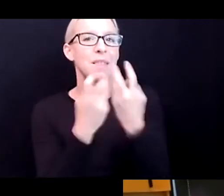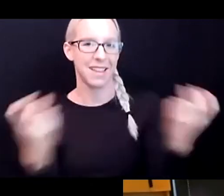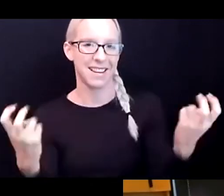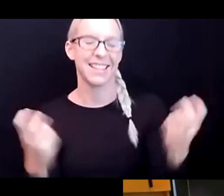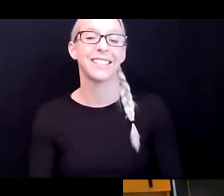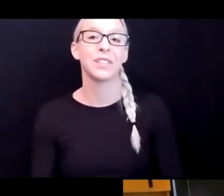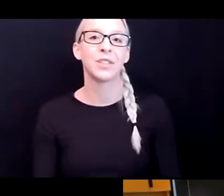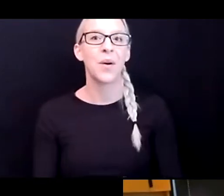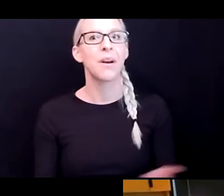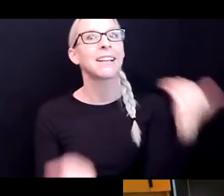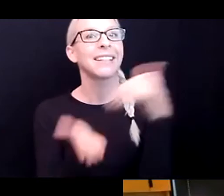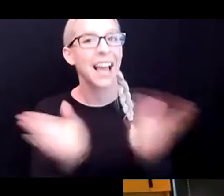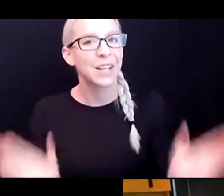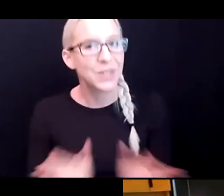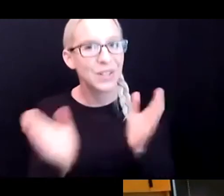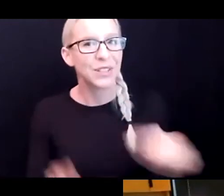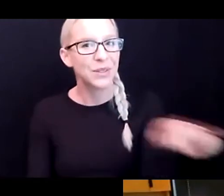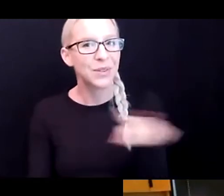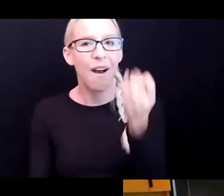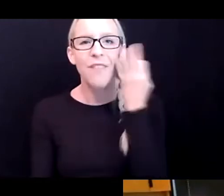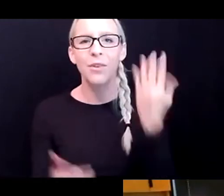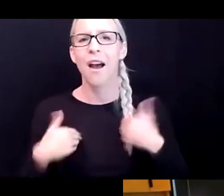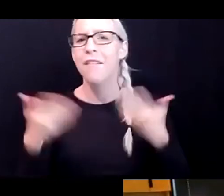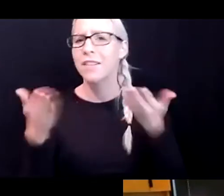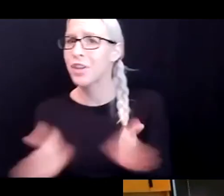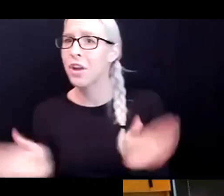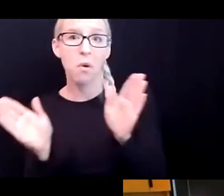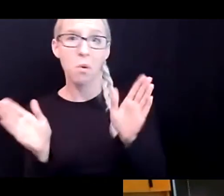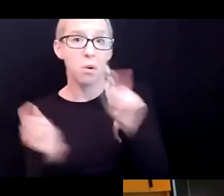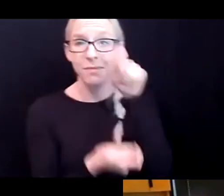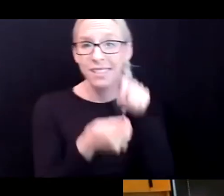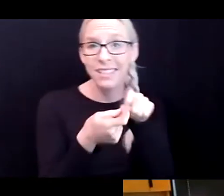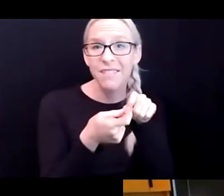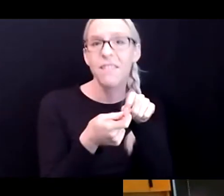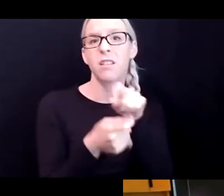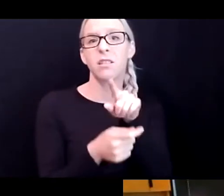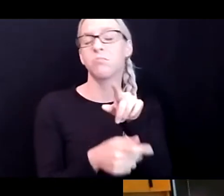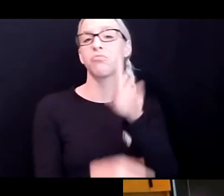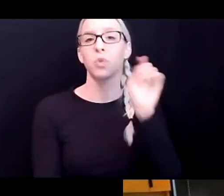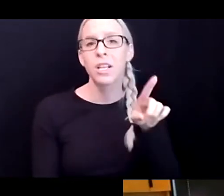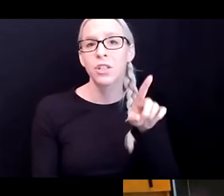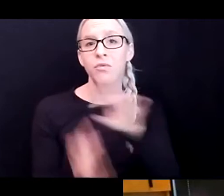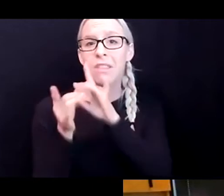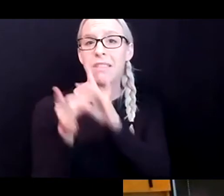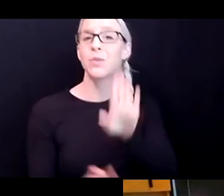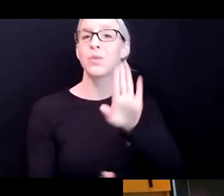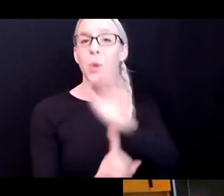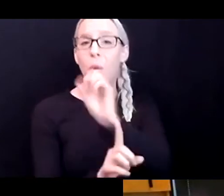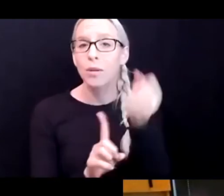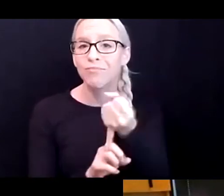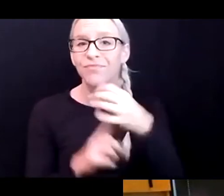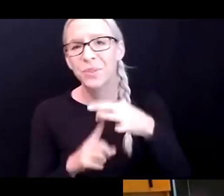you have a question, whether it be general or very specific to your own unique circumstance, put it in the question and